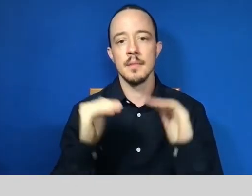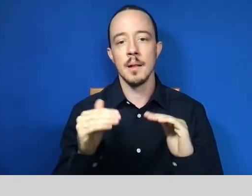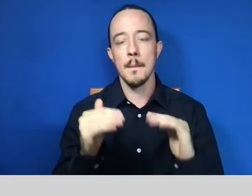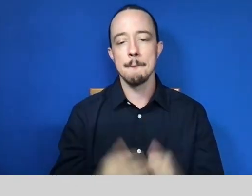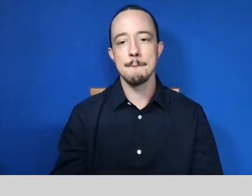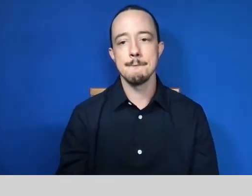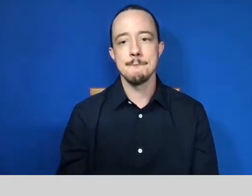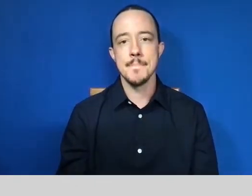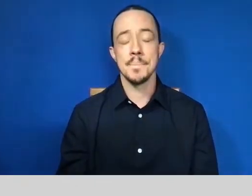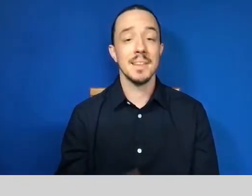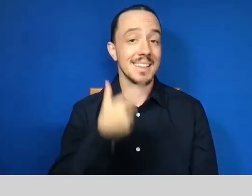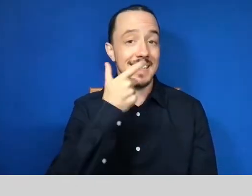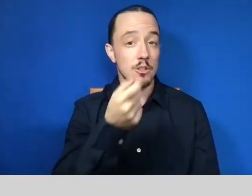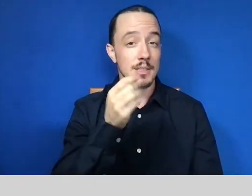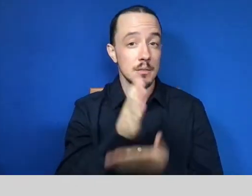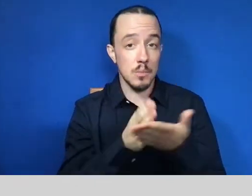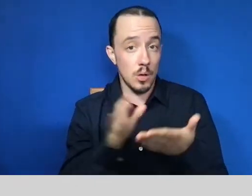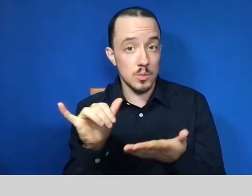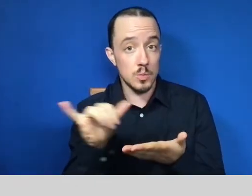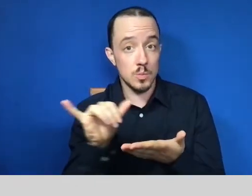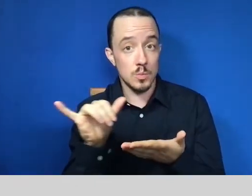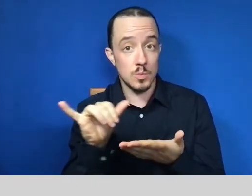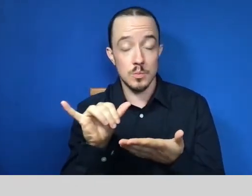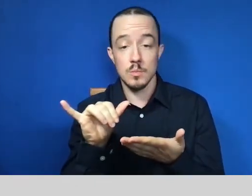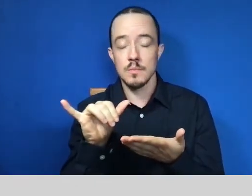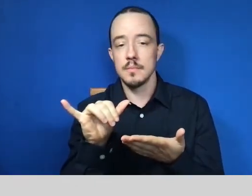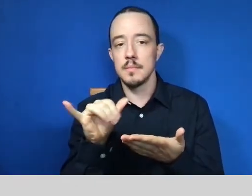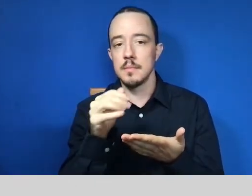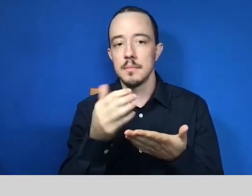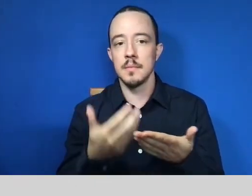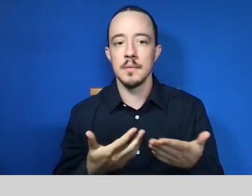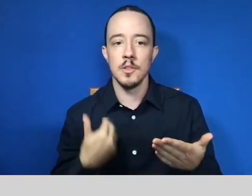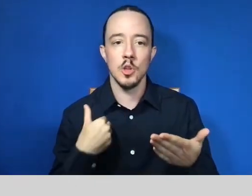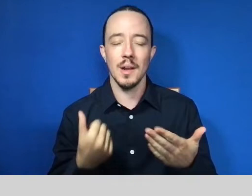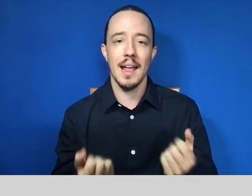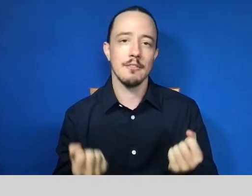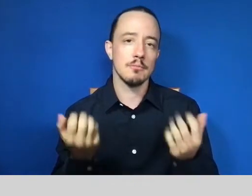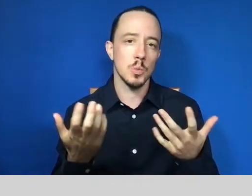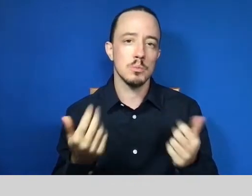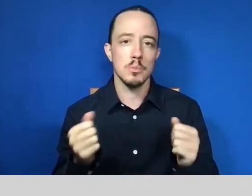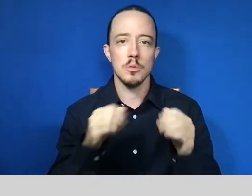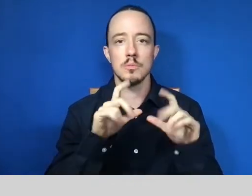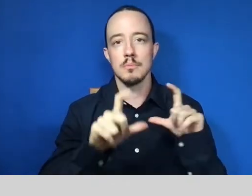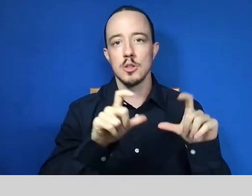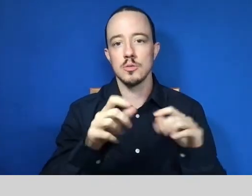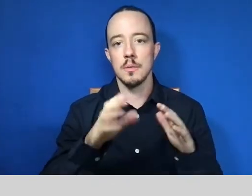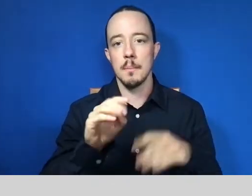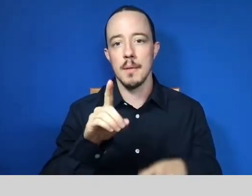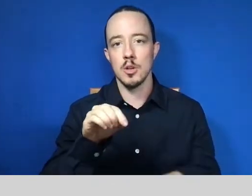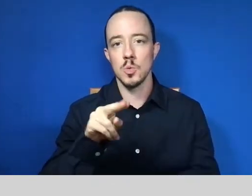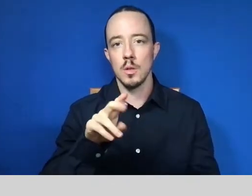The interesting part is 2-3 compatible modules. So in the